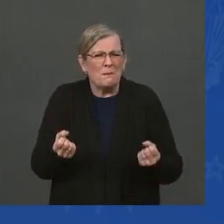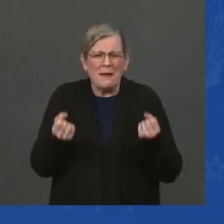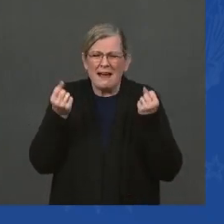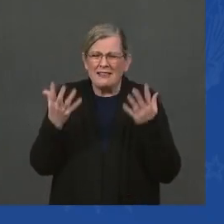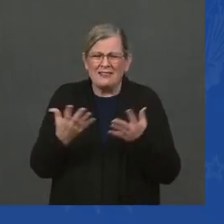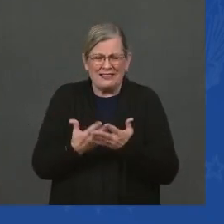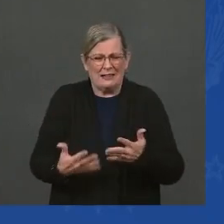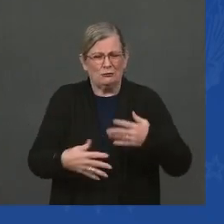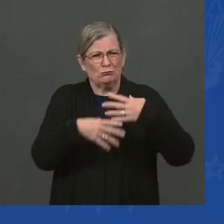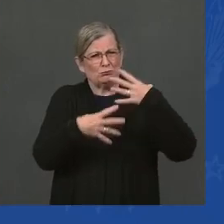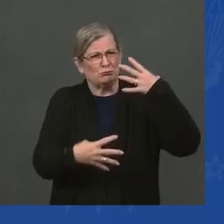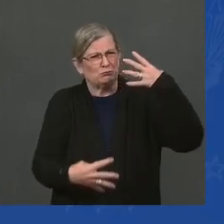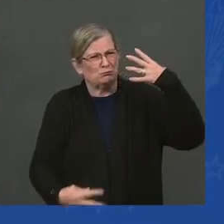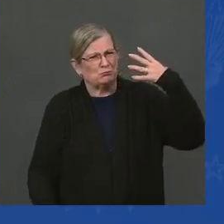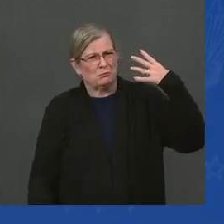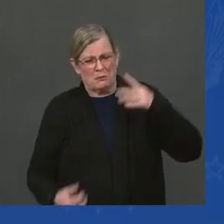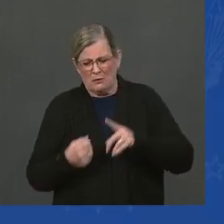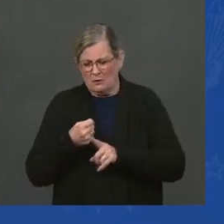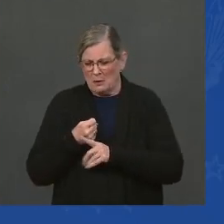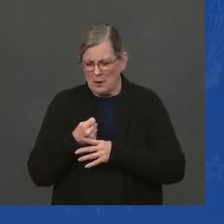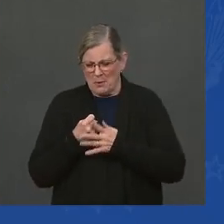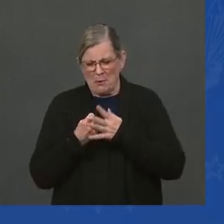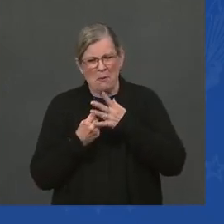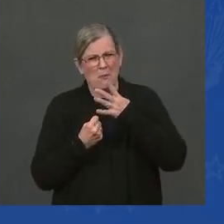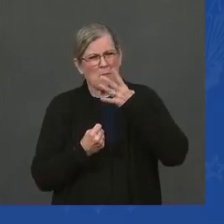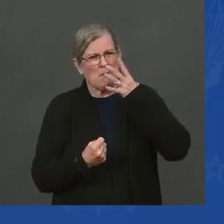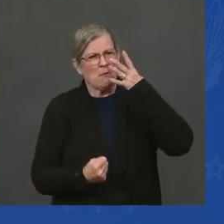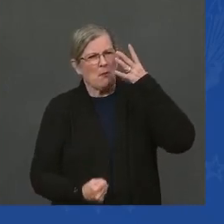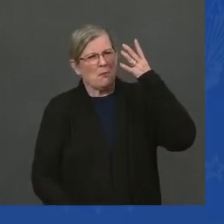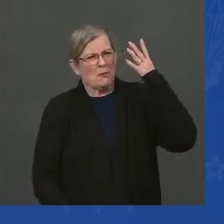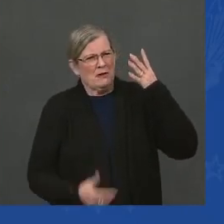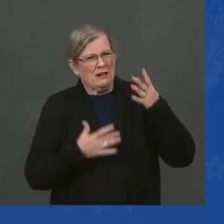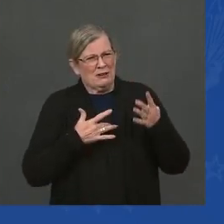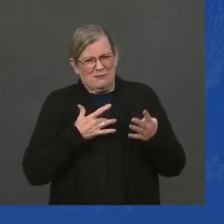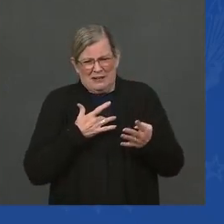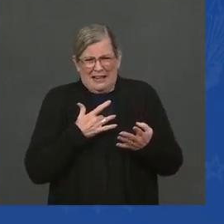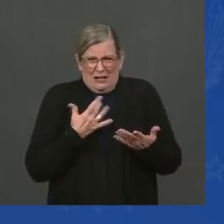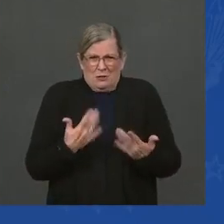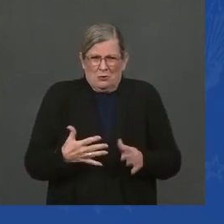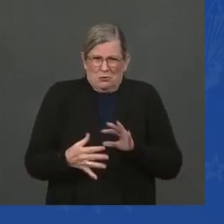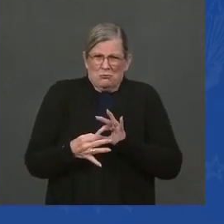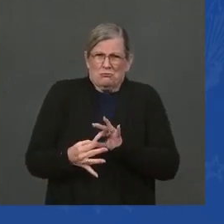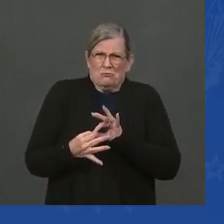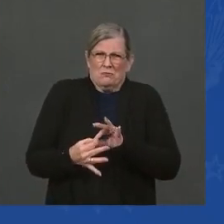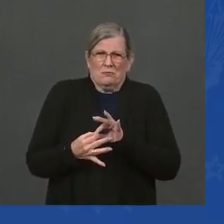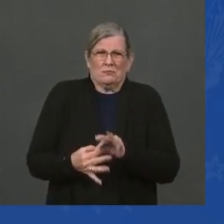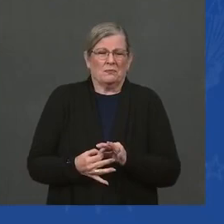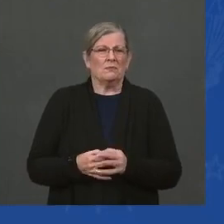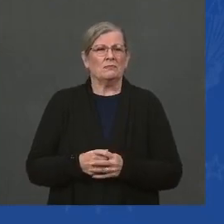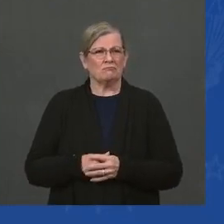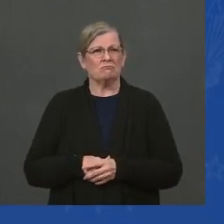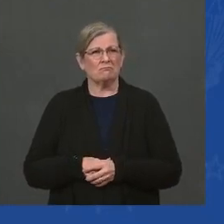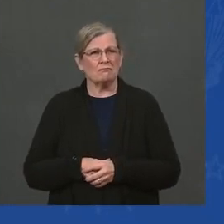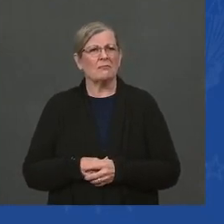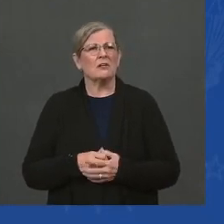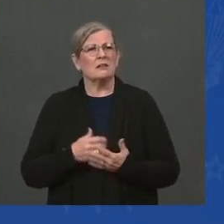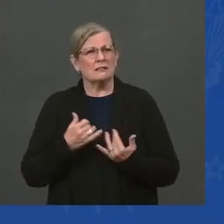feel good about. But let me start, if you will, by I'll be happy to